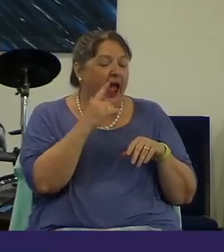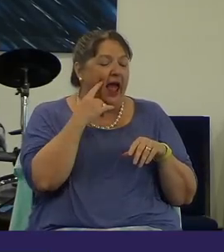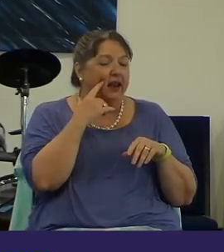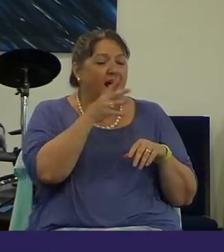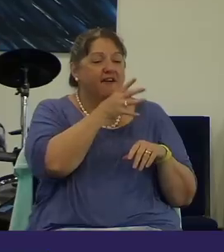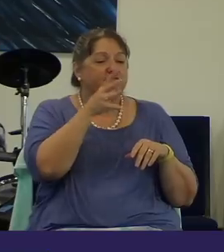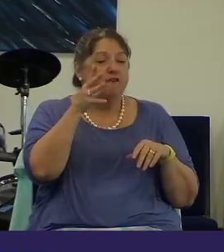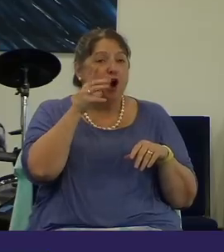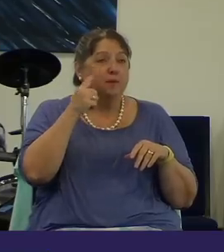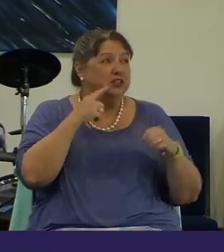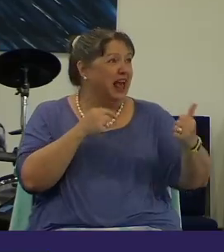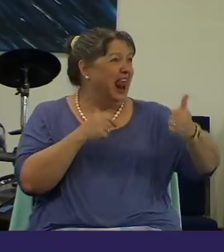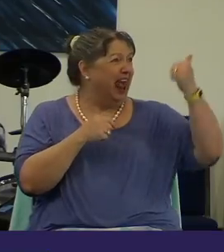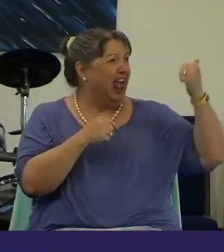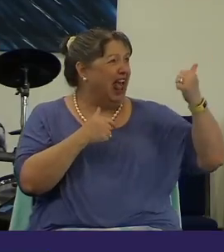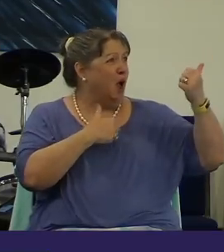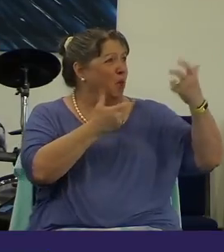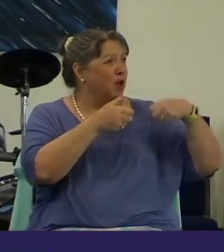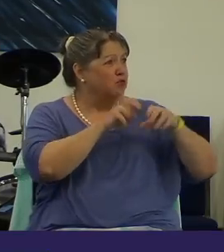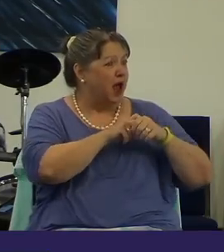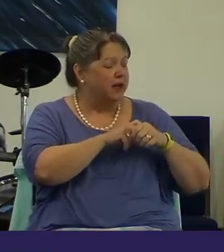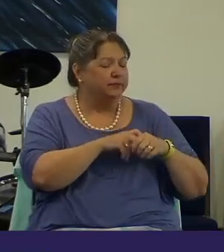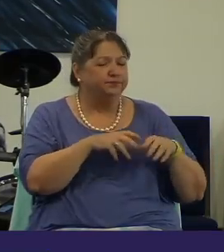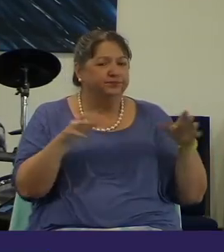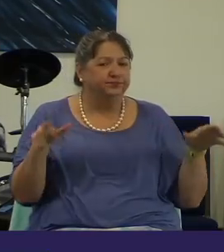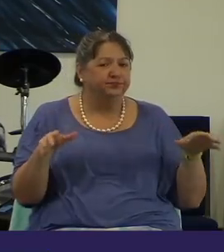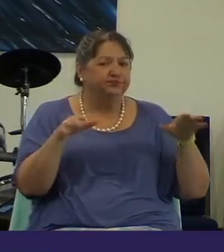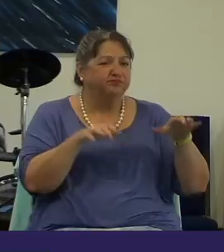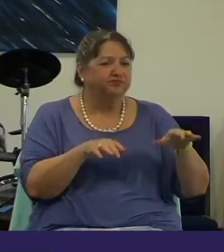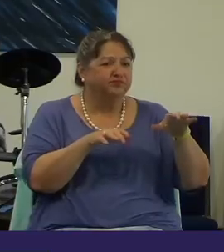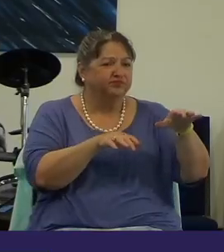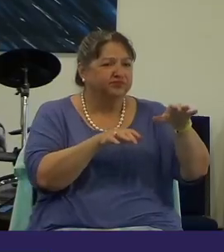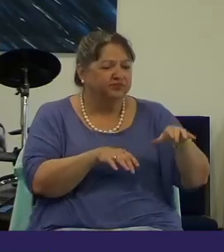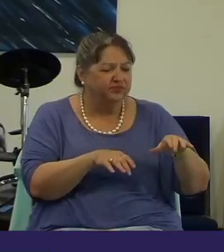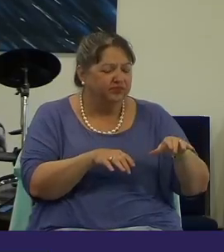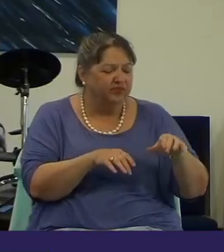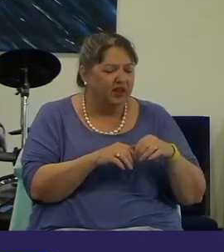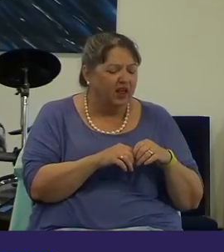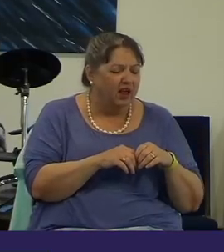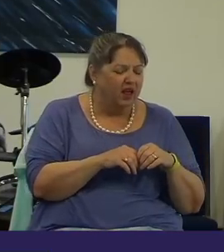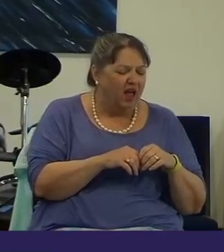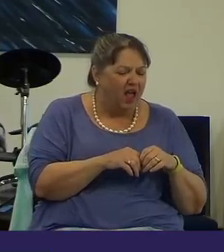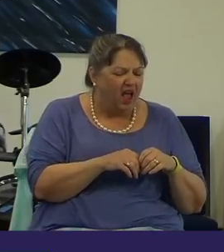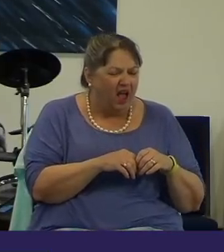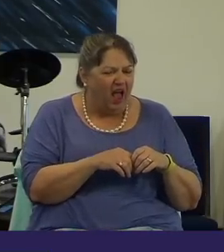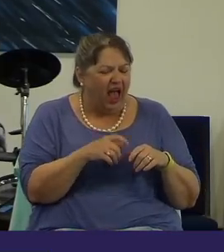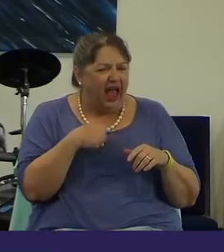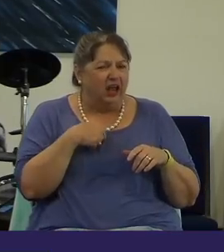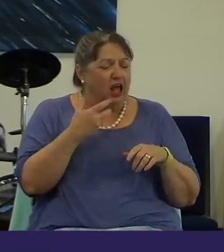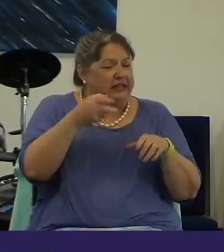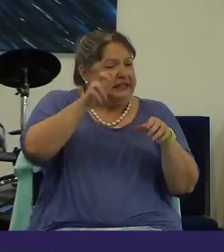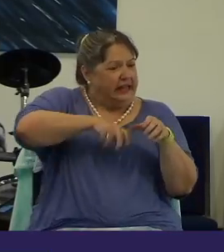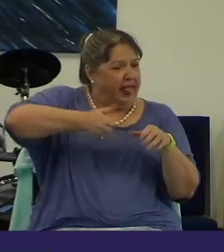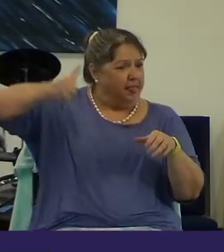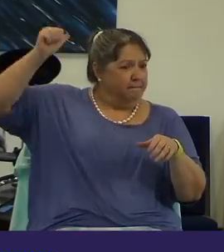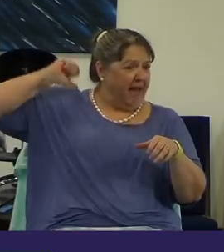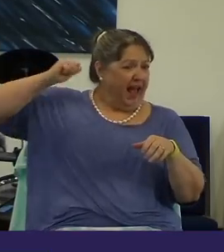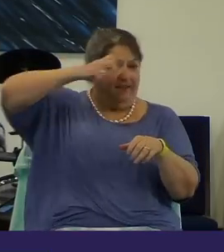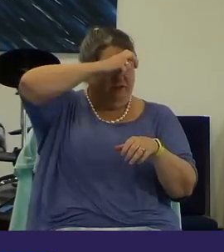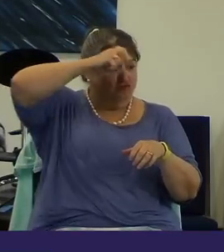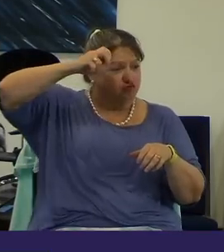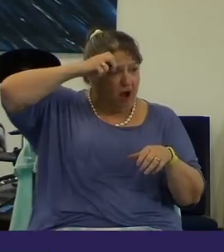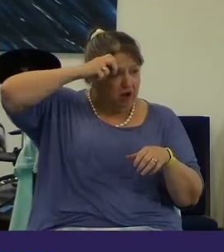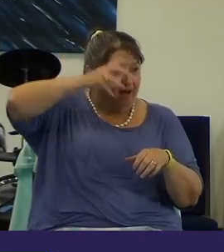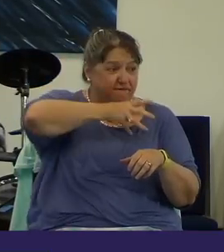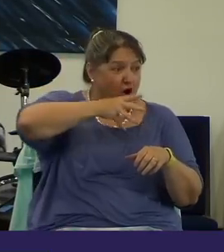which was open when it started to rain. And he examined the coffin, opened it up, looked inside, found that it was empty, and he crawled inside to